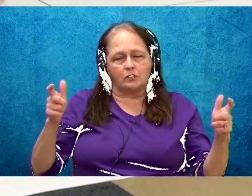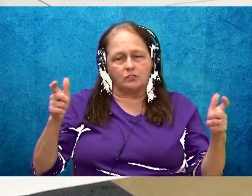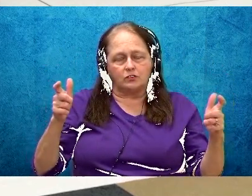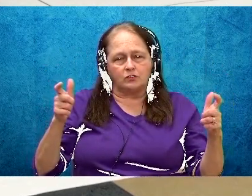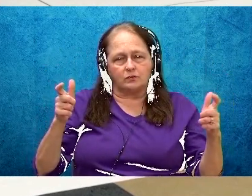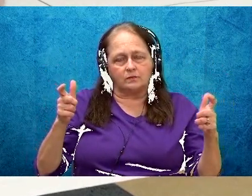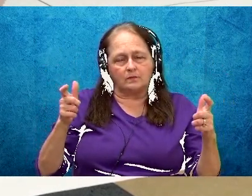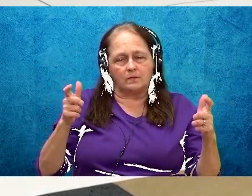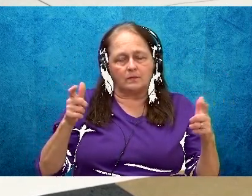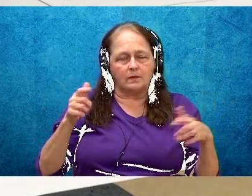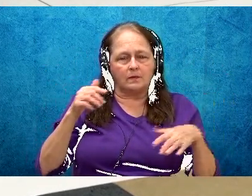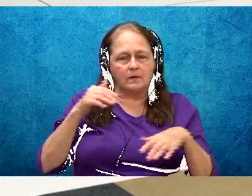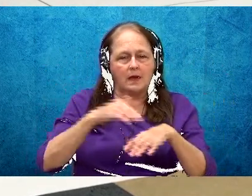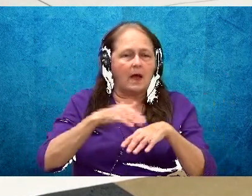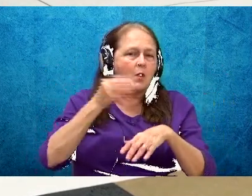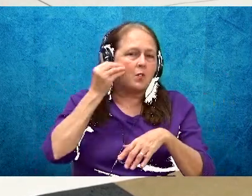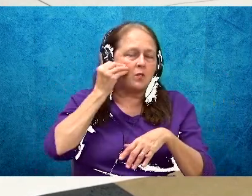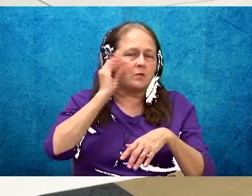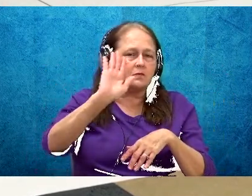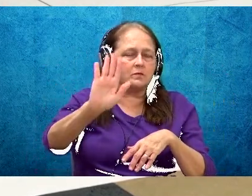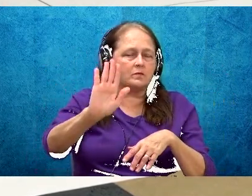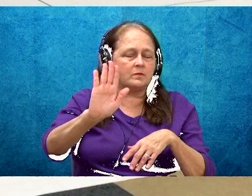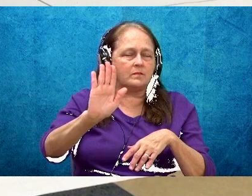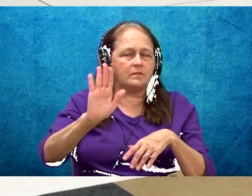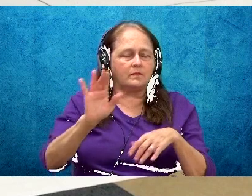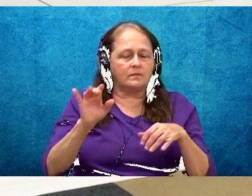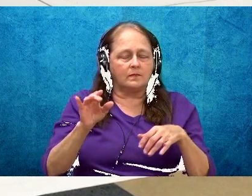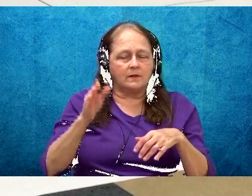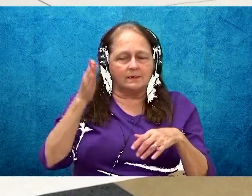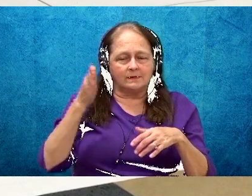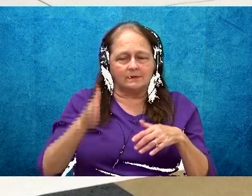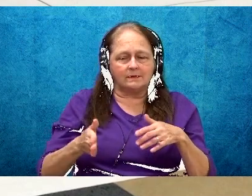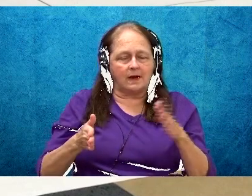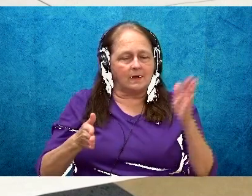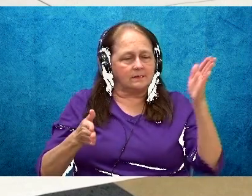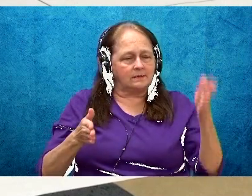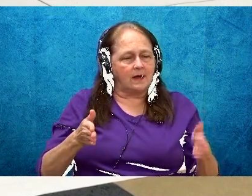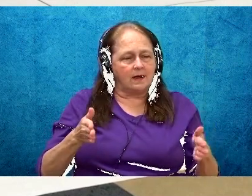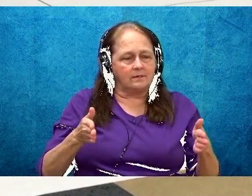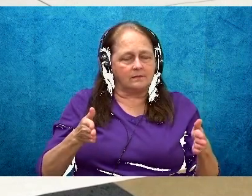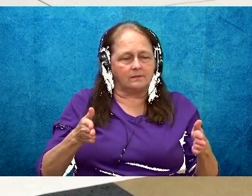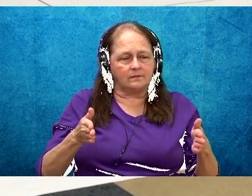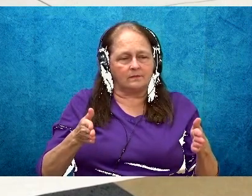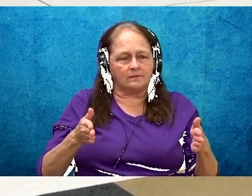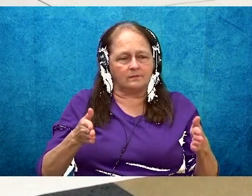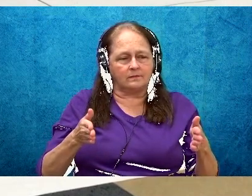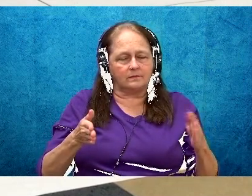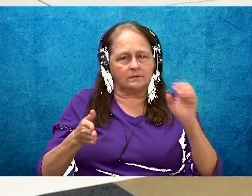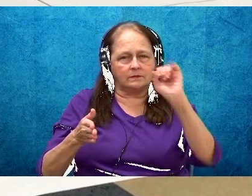box you have at home. So that's side. And then this is a side.